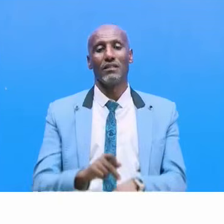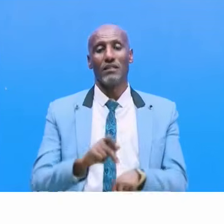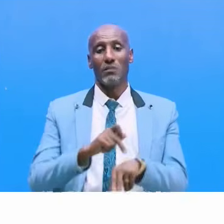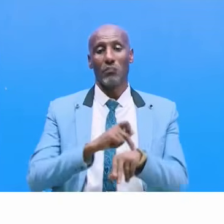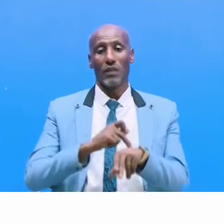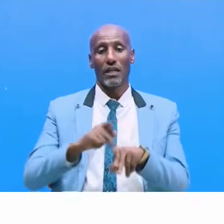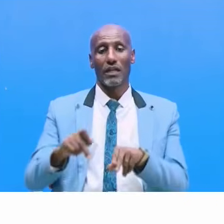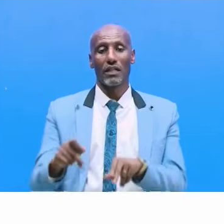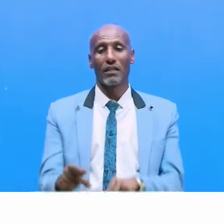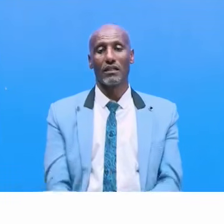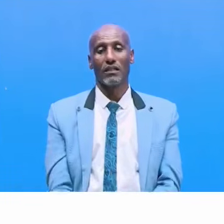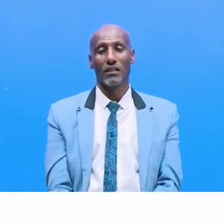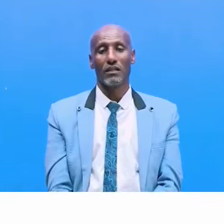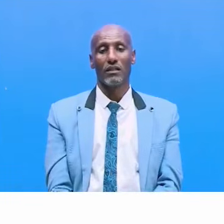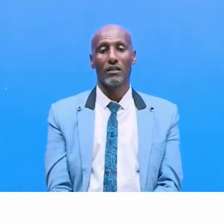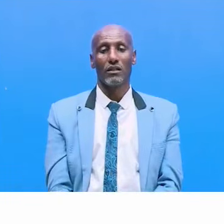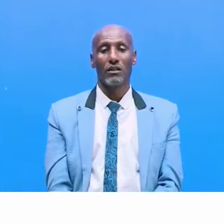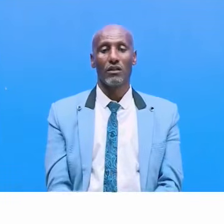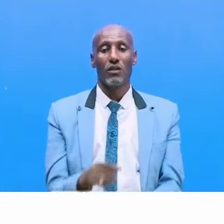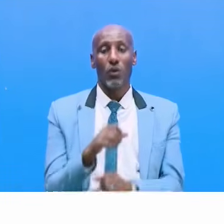blank old